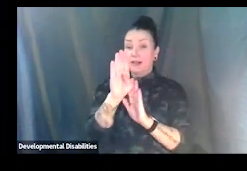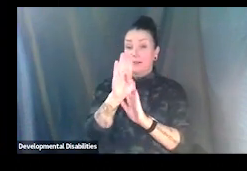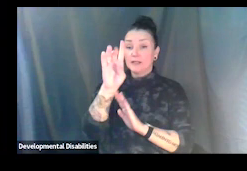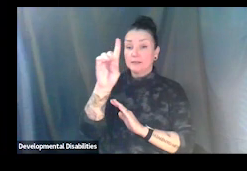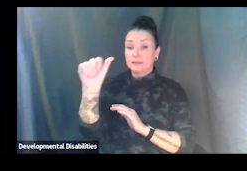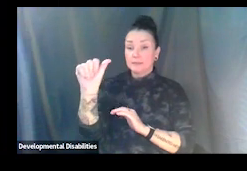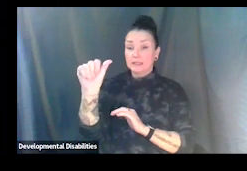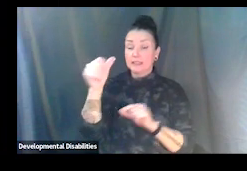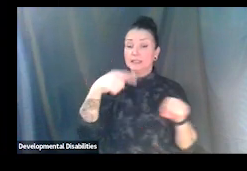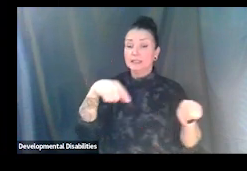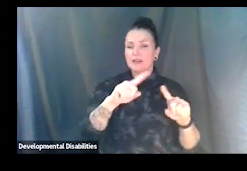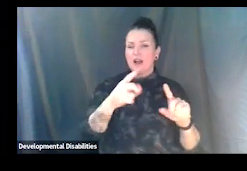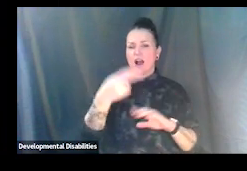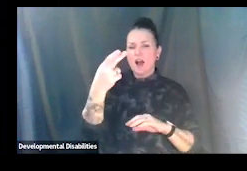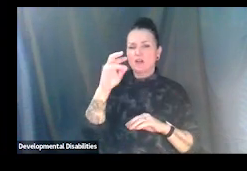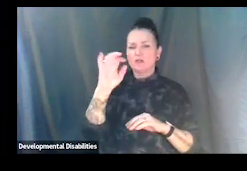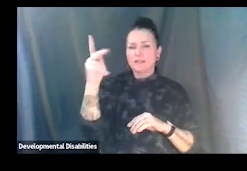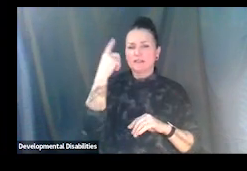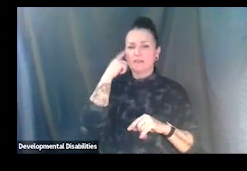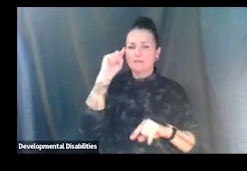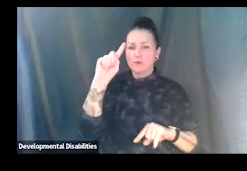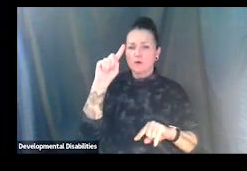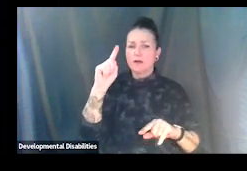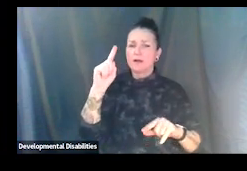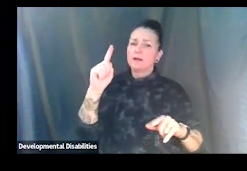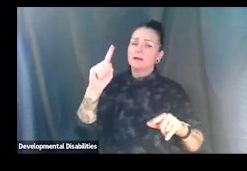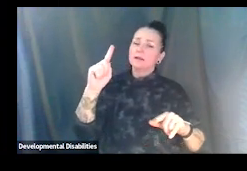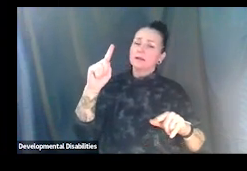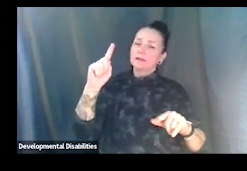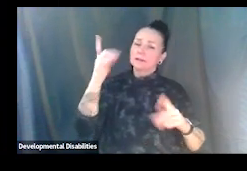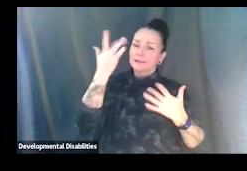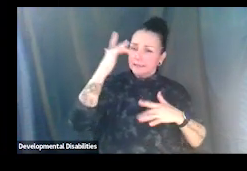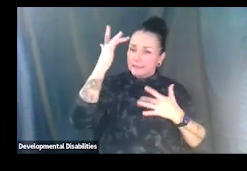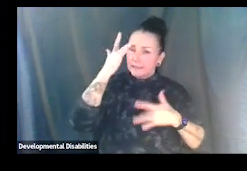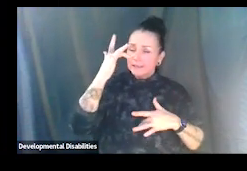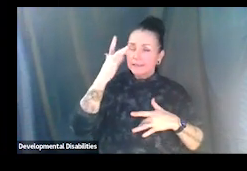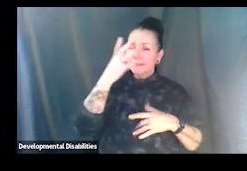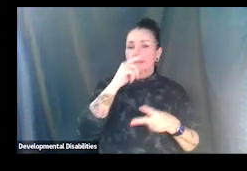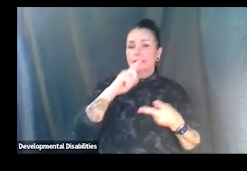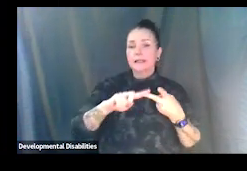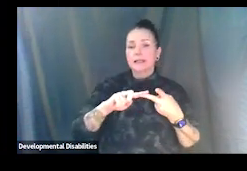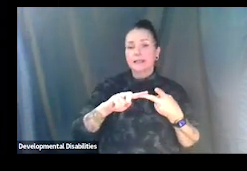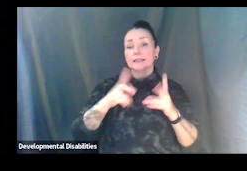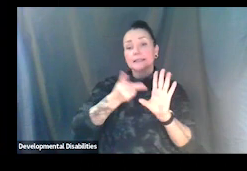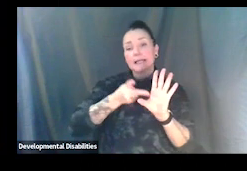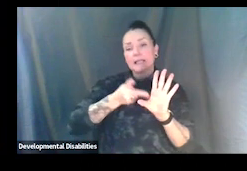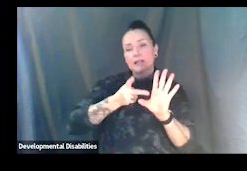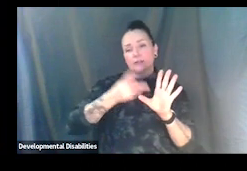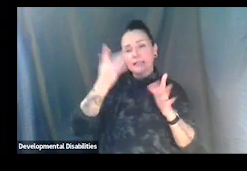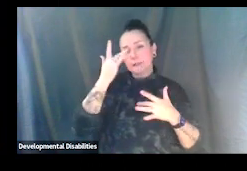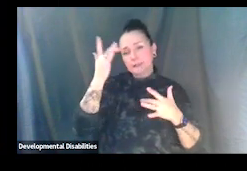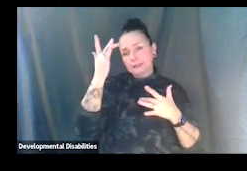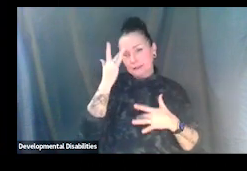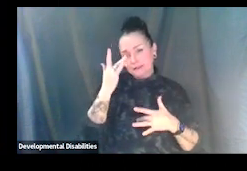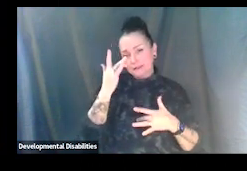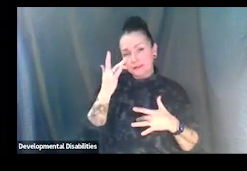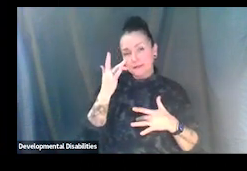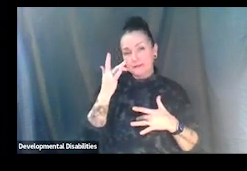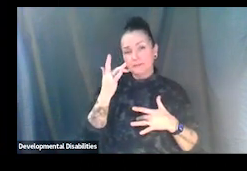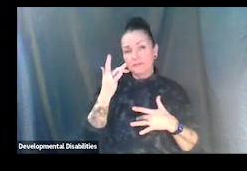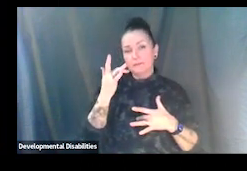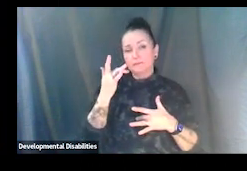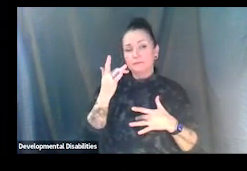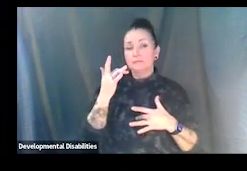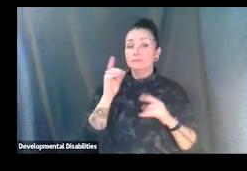general population. And that also goes for psychiatric disorders. However, lots of studies show that people with